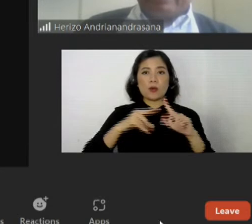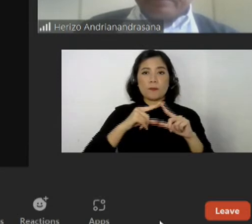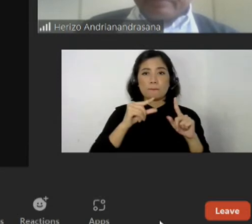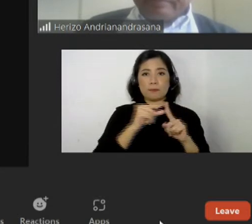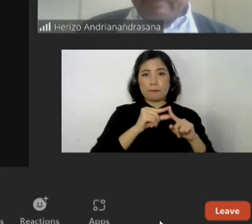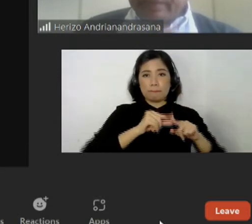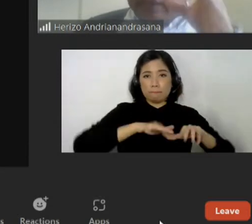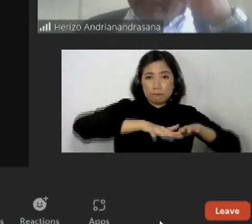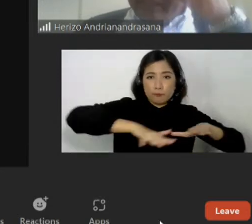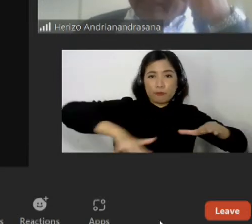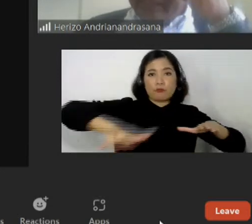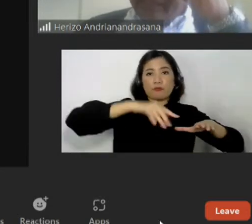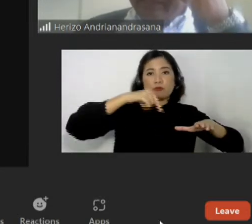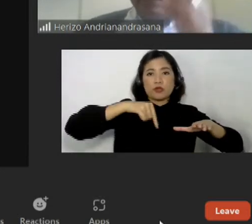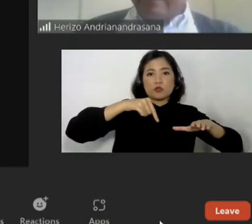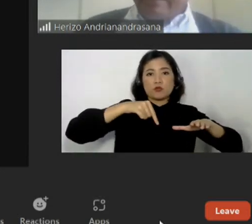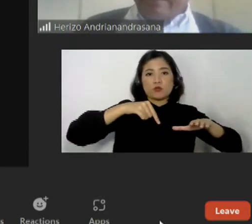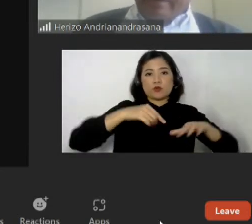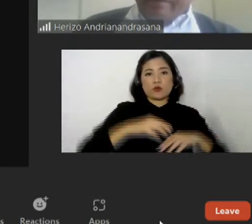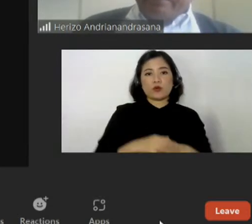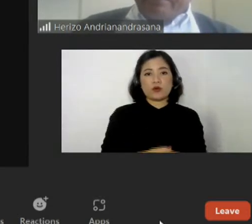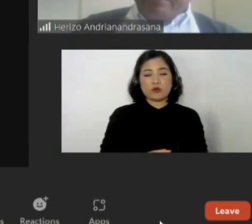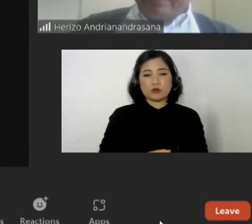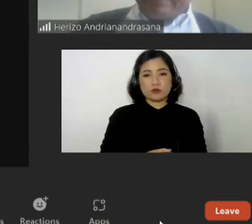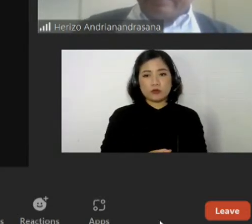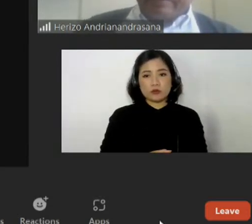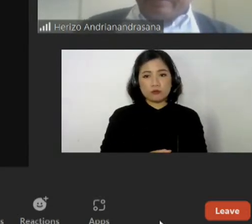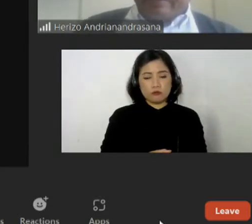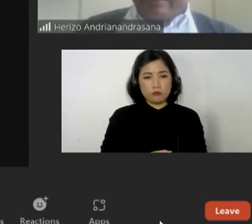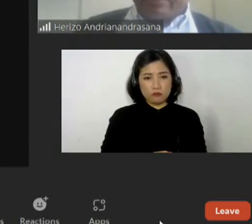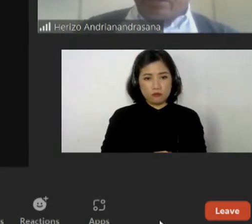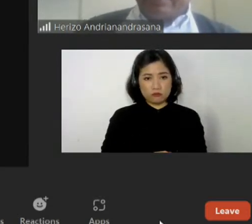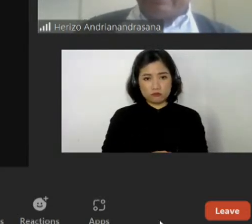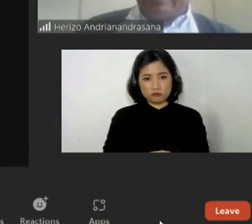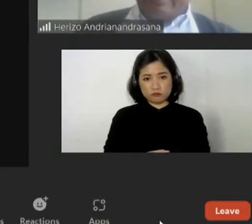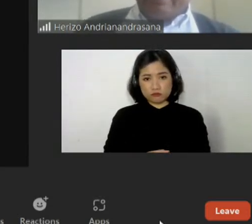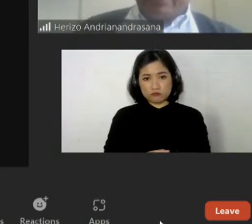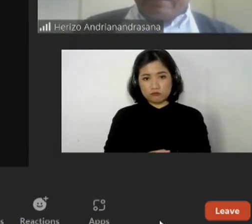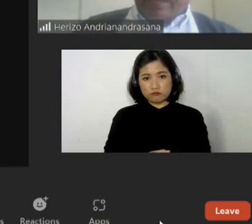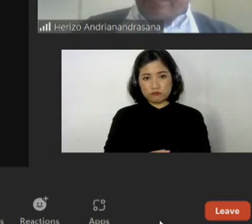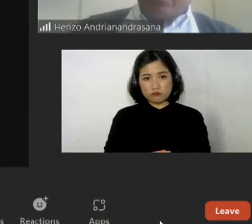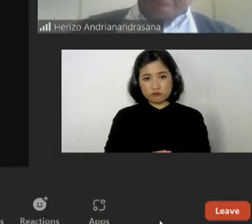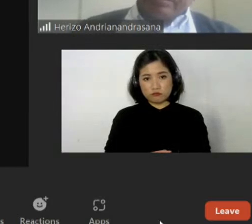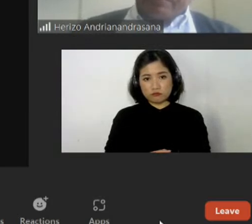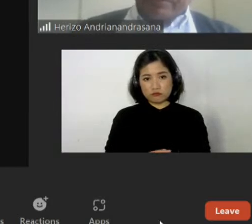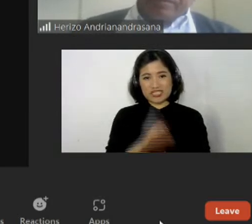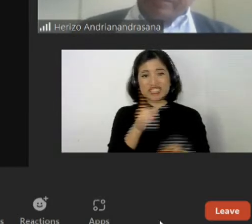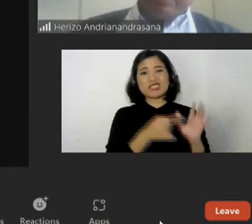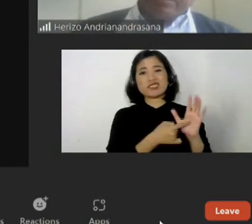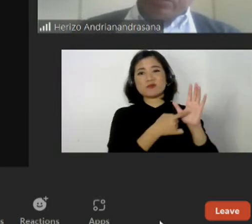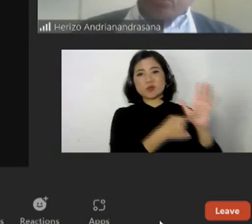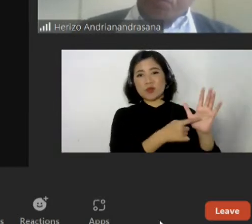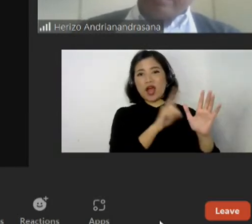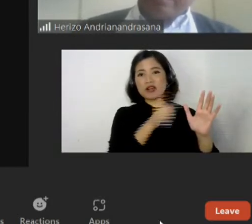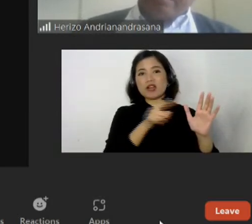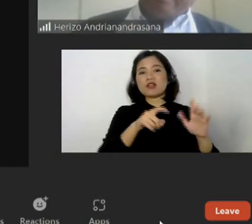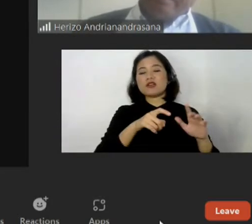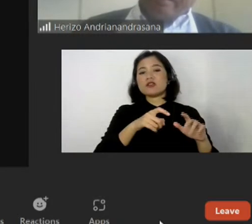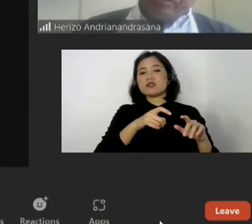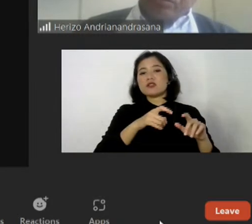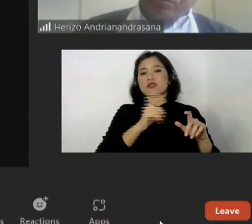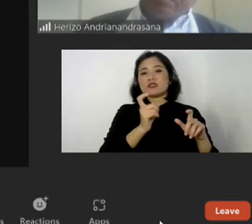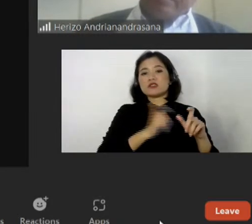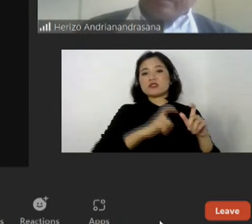right hand side, this is showing the cyclones. This is based on the